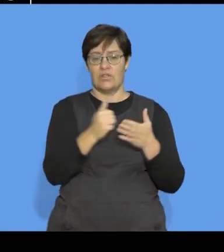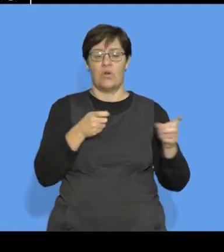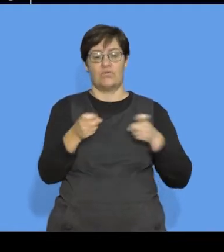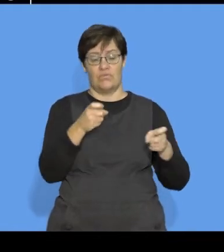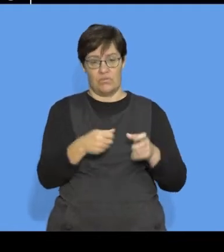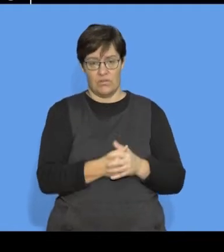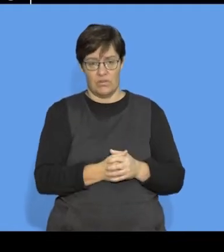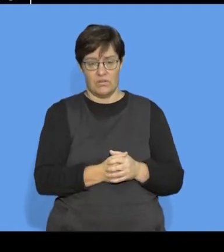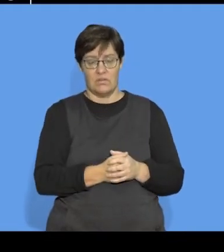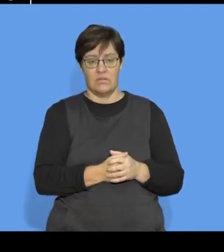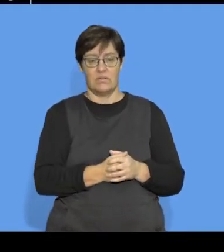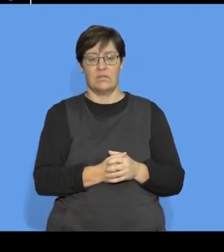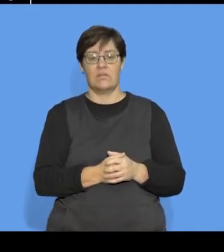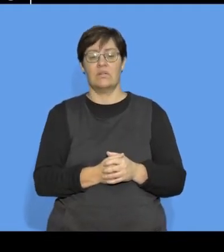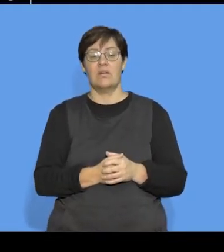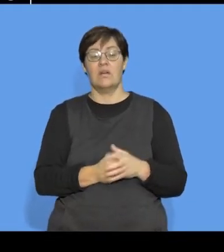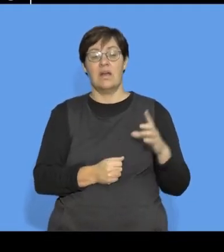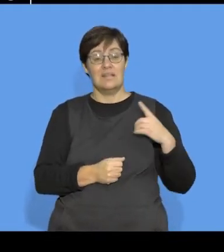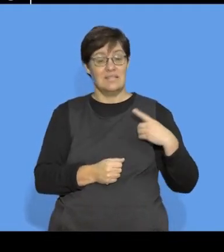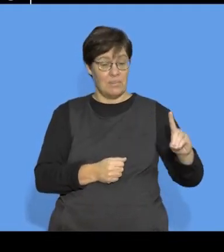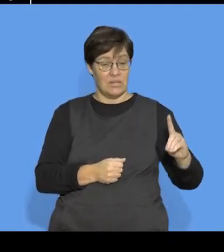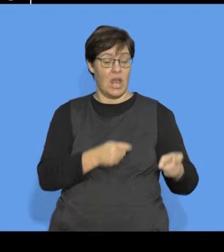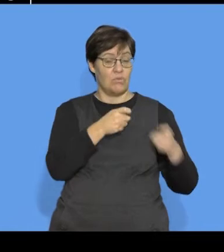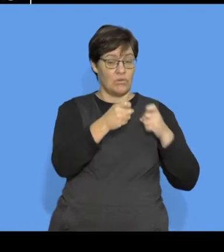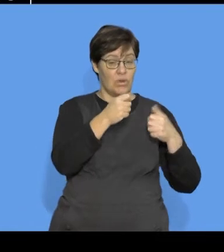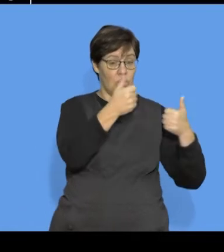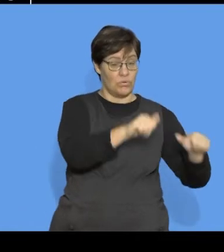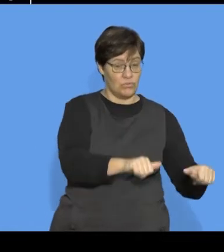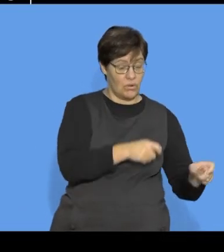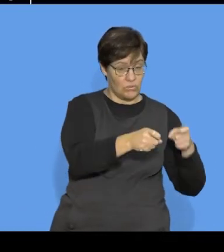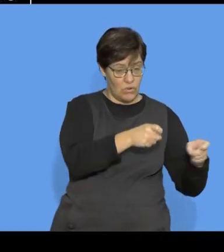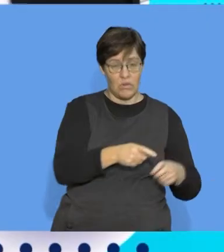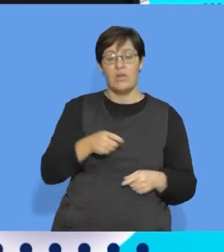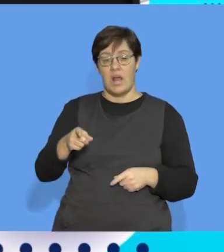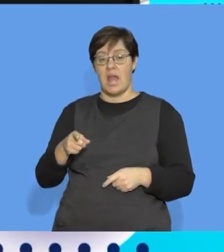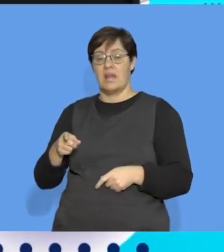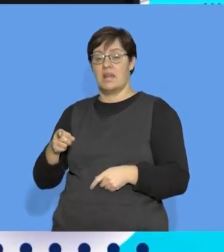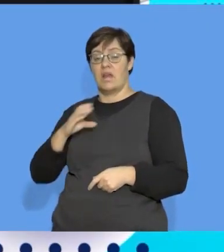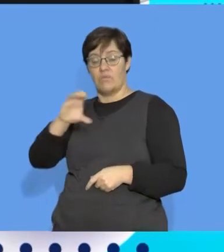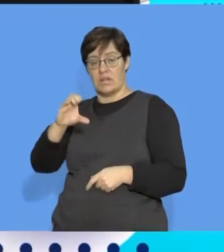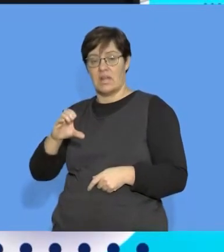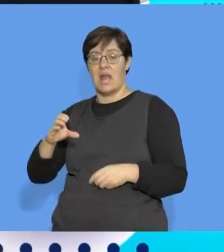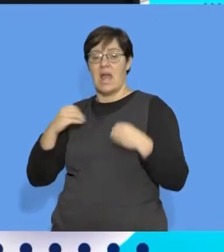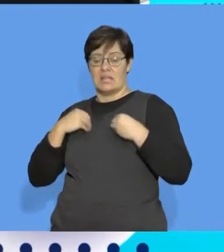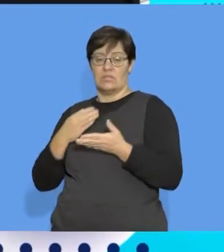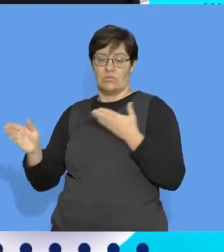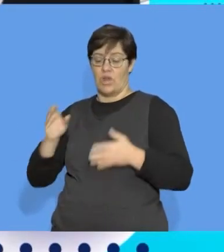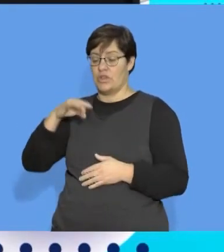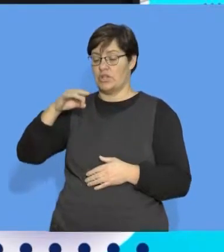Creditors control. It means a debit to creditors control and a credit to asset